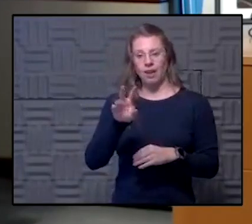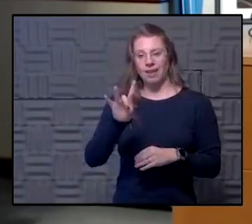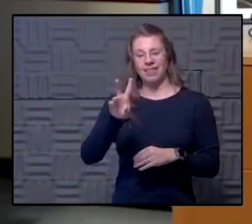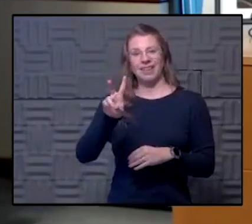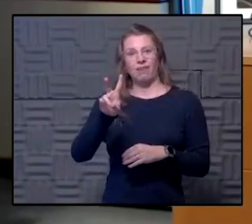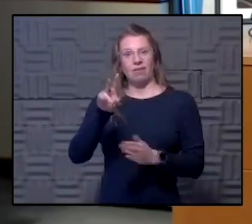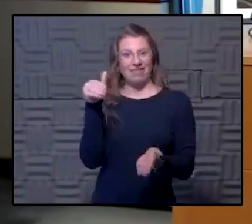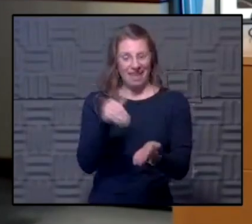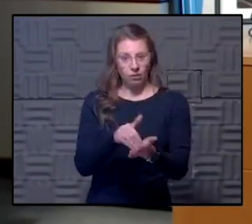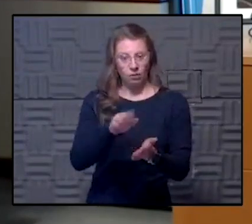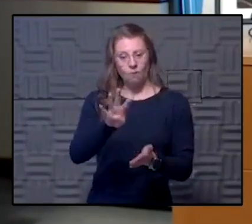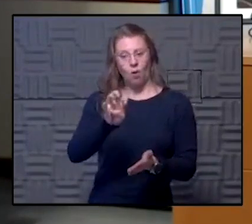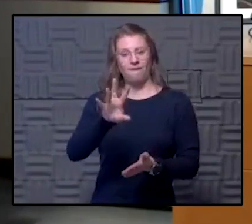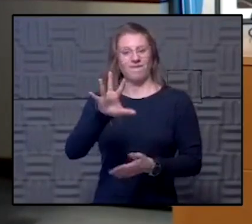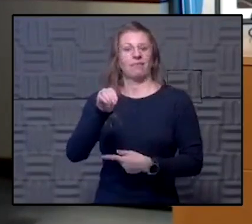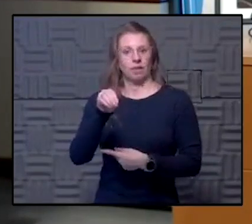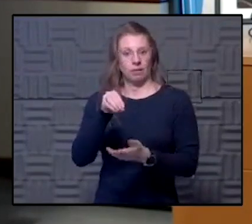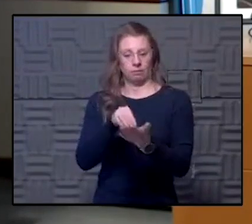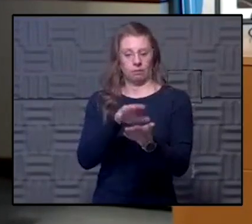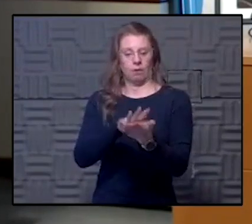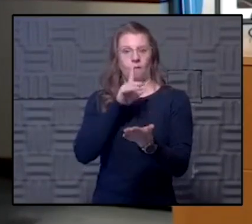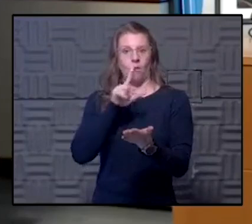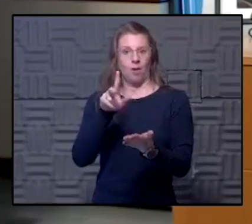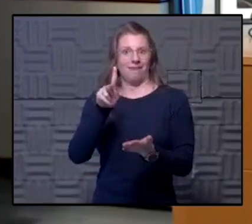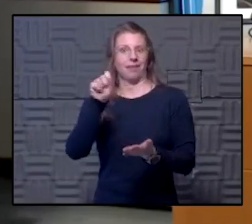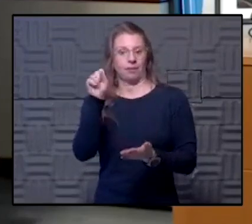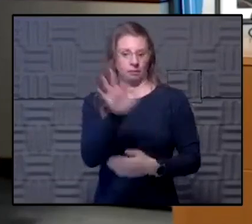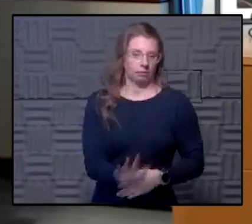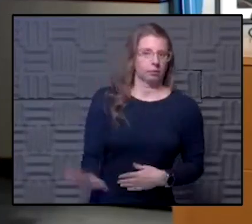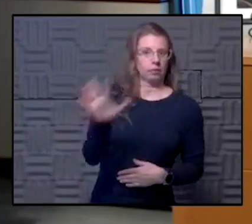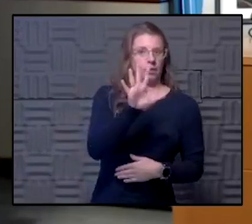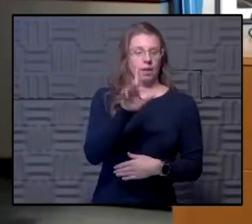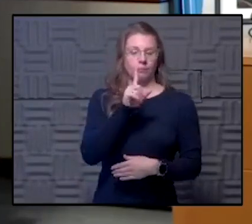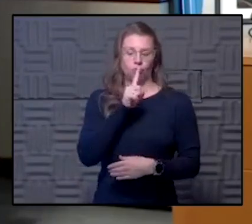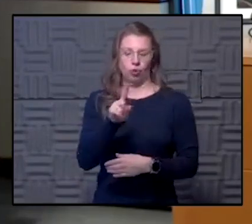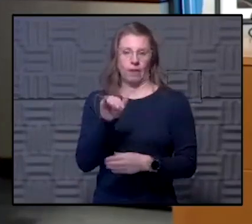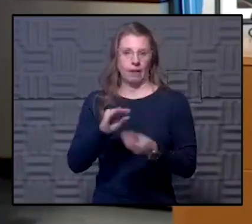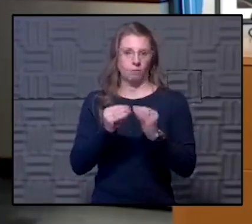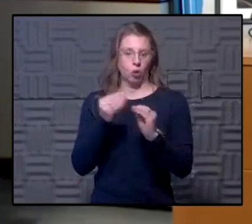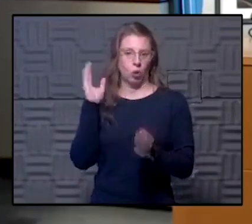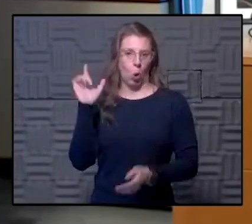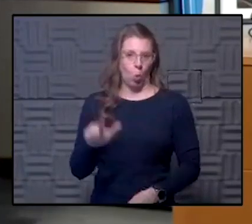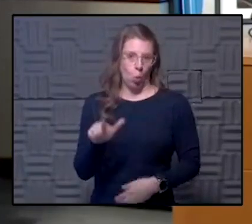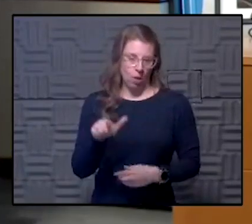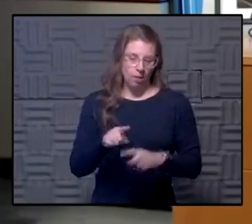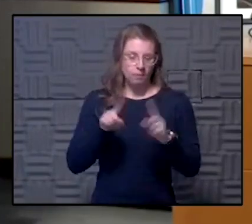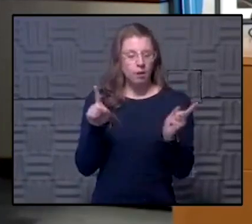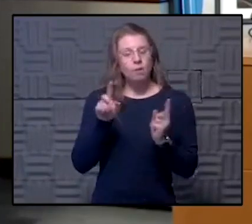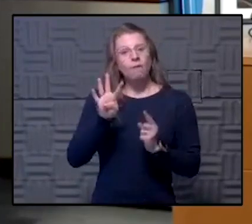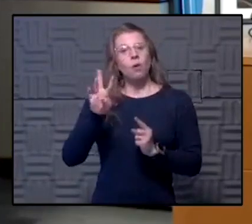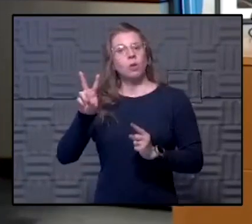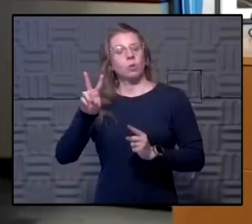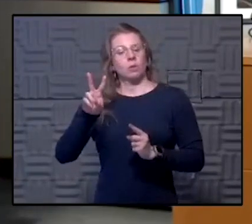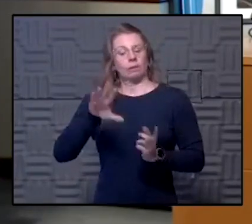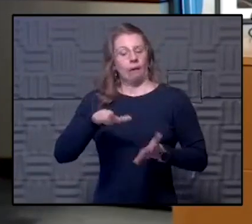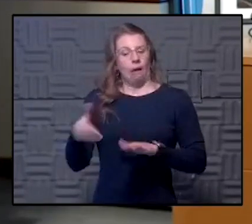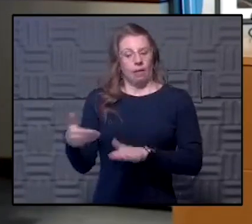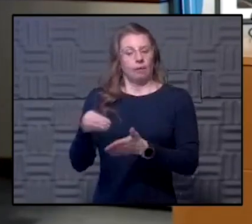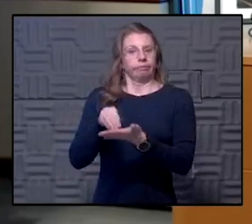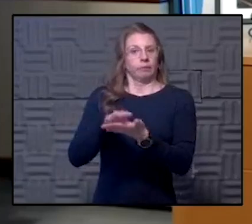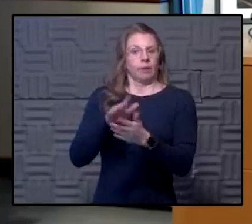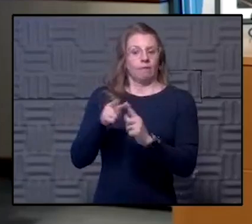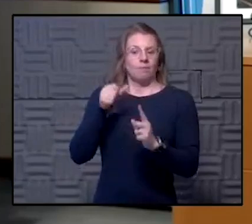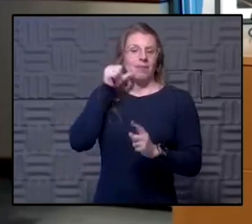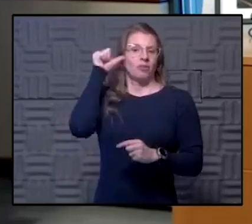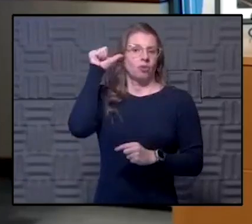287,450 cases that have been recorded for the state of Kansas. I'm sure that's a low number. 42 deaths recorded again on